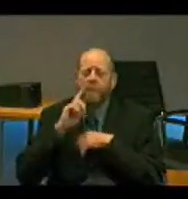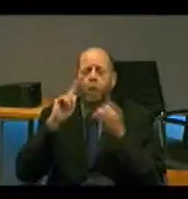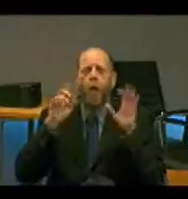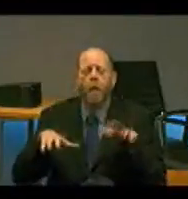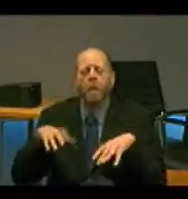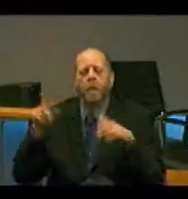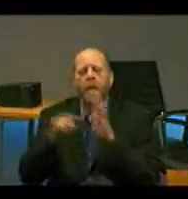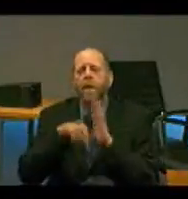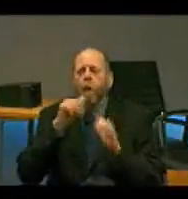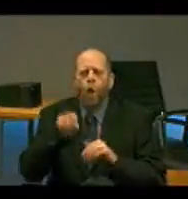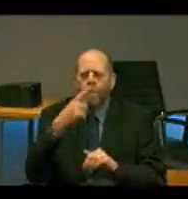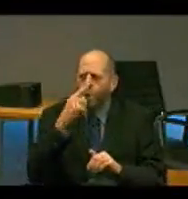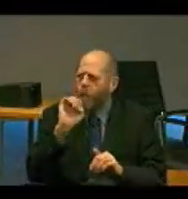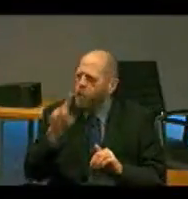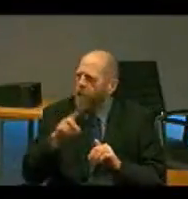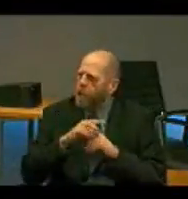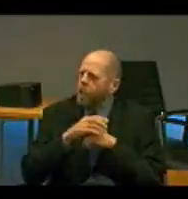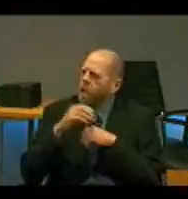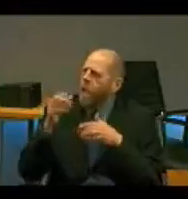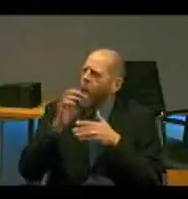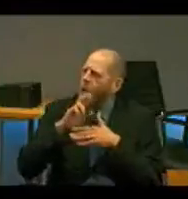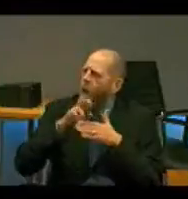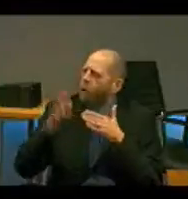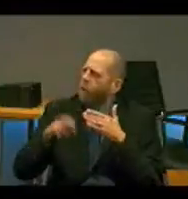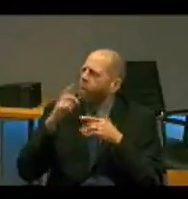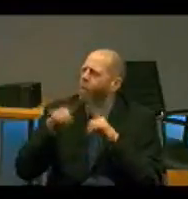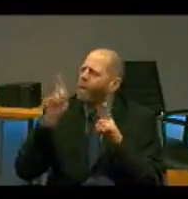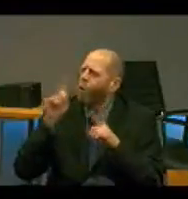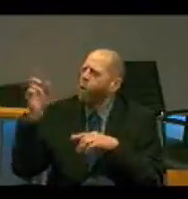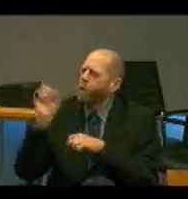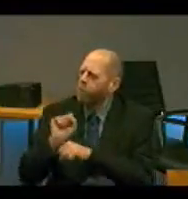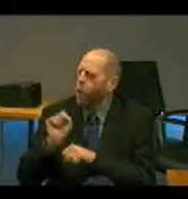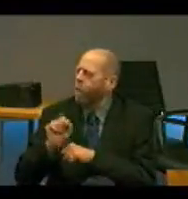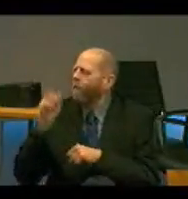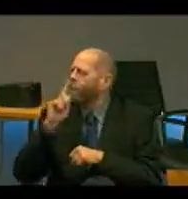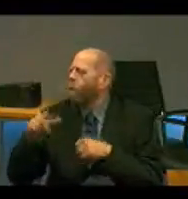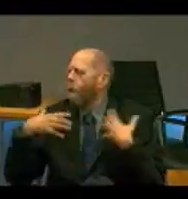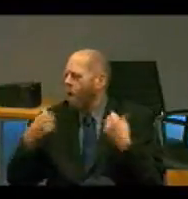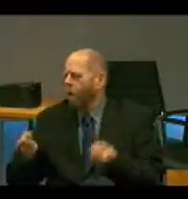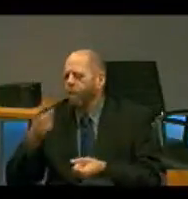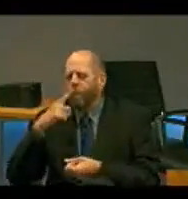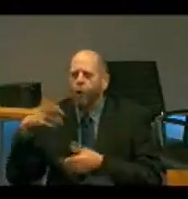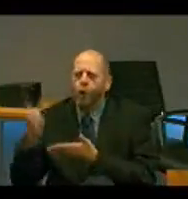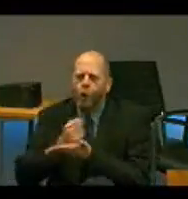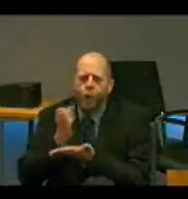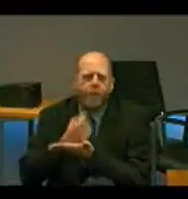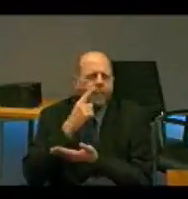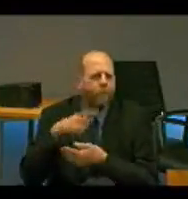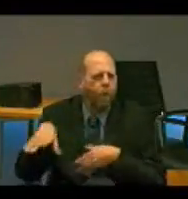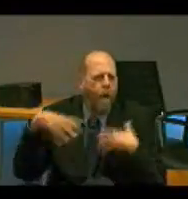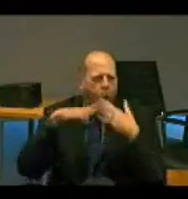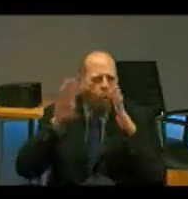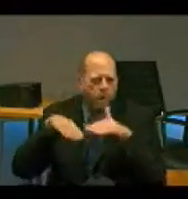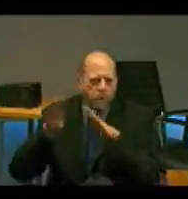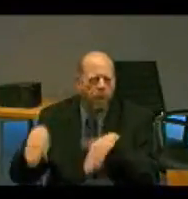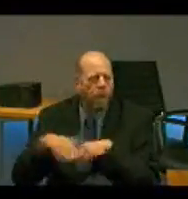for educational outcomes, but for employment, for health, for earnings, and for